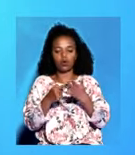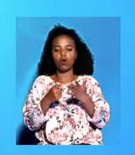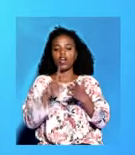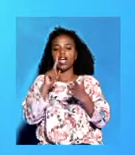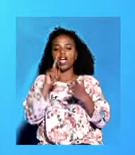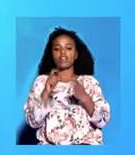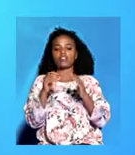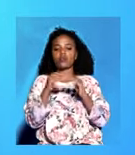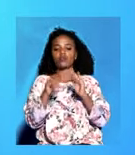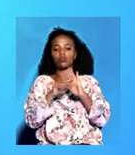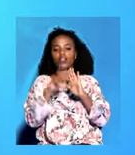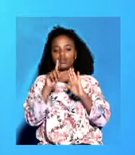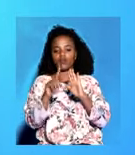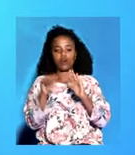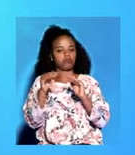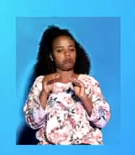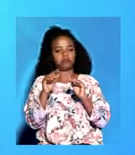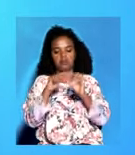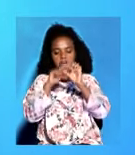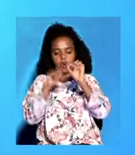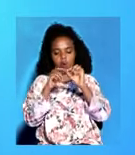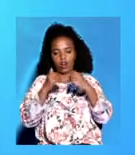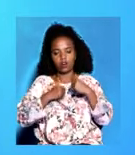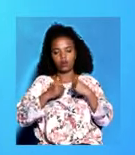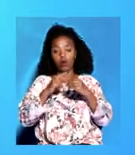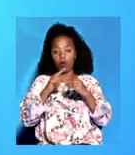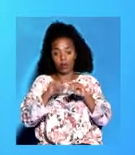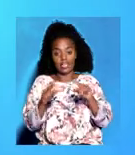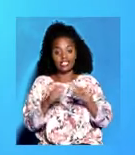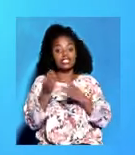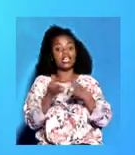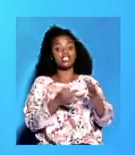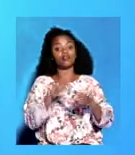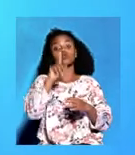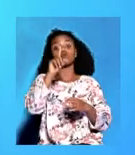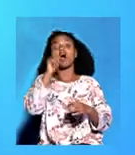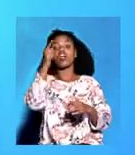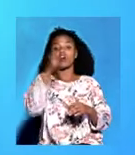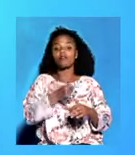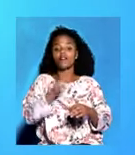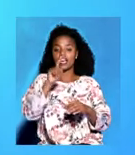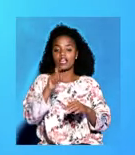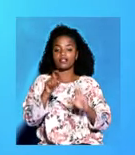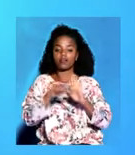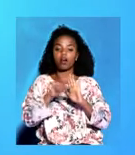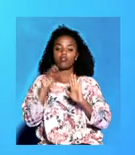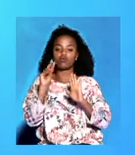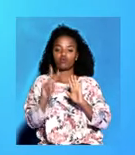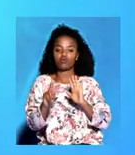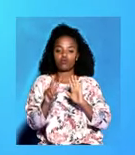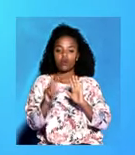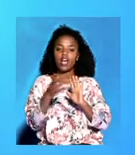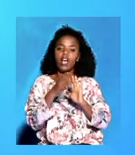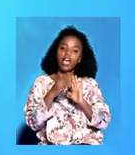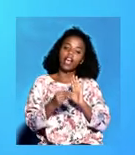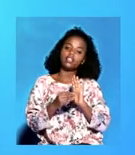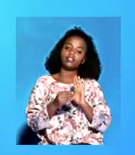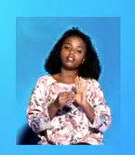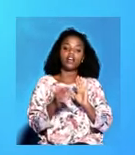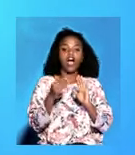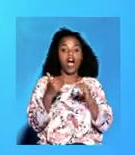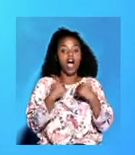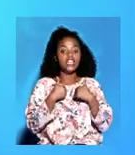1 as a whole. But the expression will be this 1 over x minus 2 and has